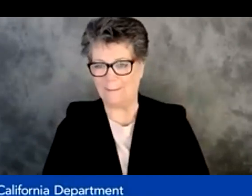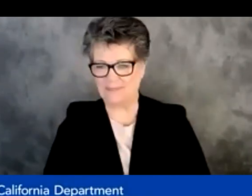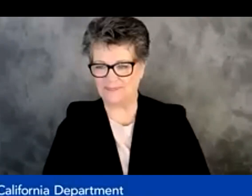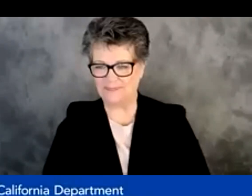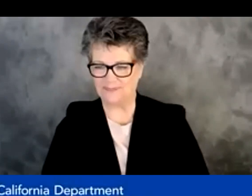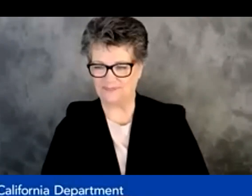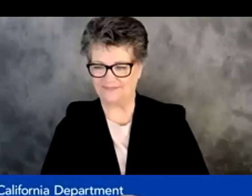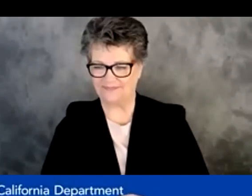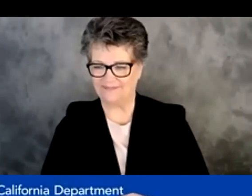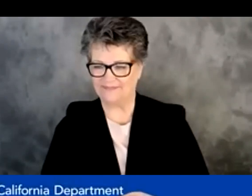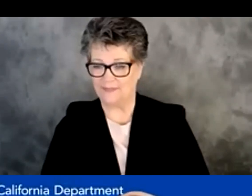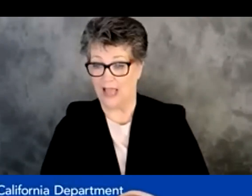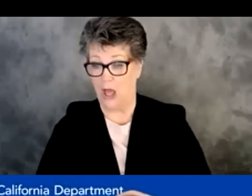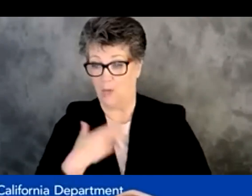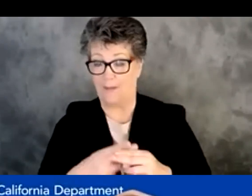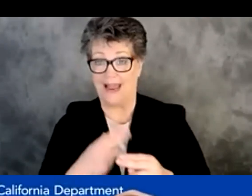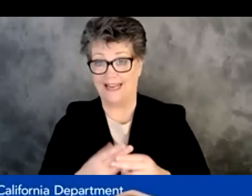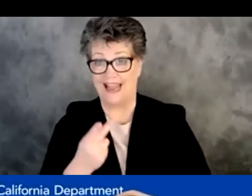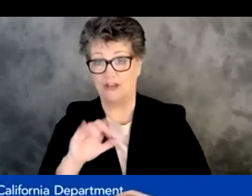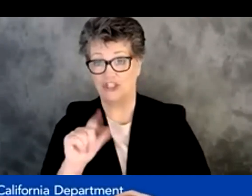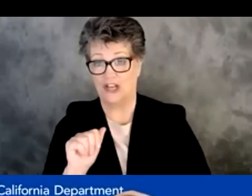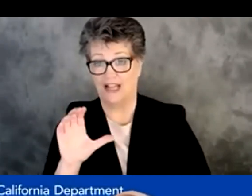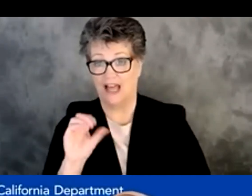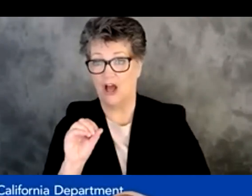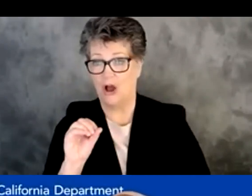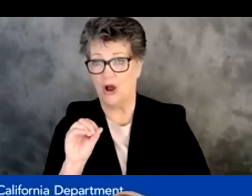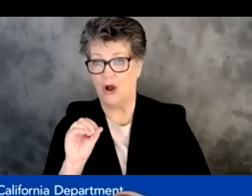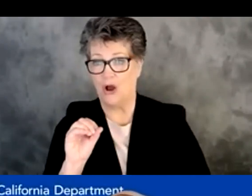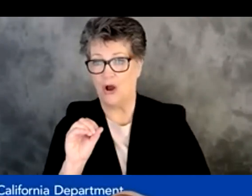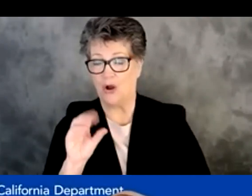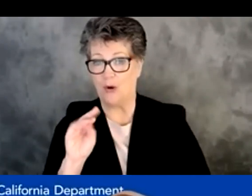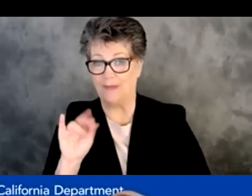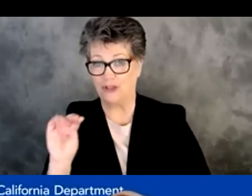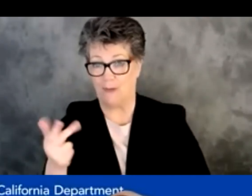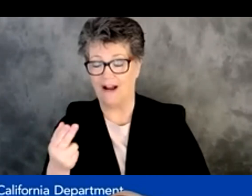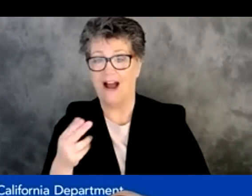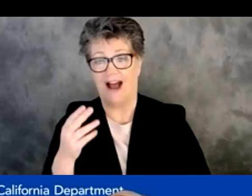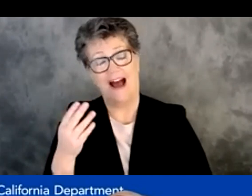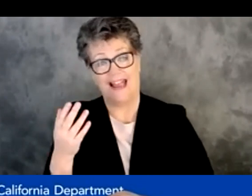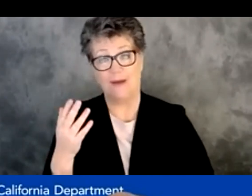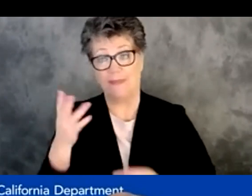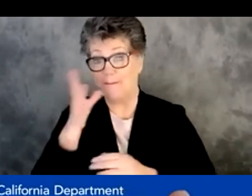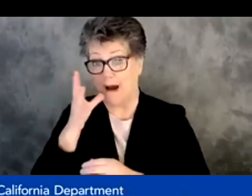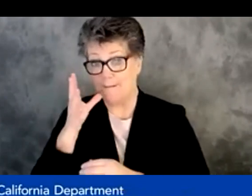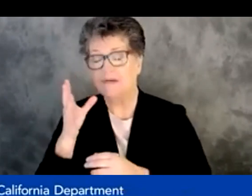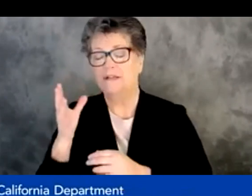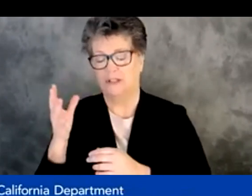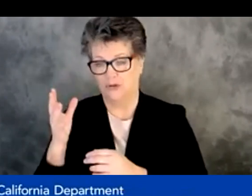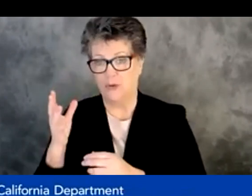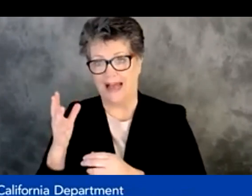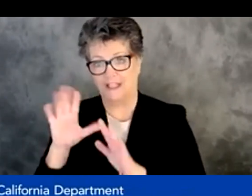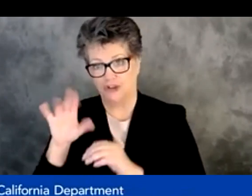great. Well, my name is Shella Komendumong, and I am the mom of someone who has developmental